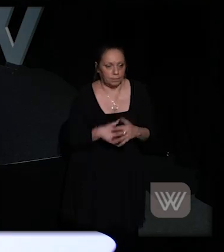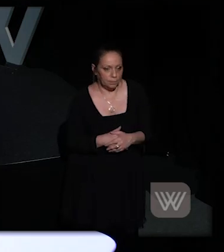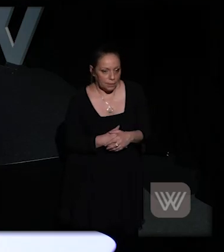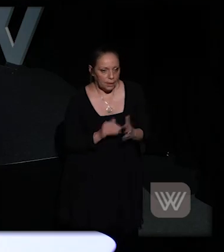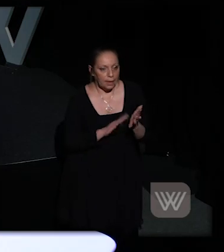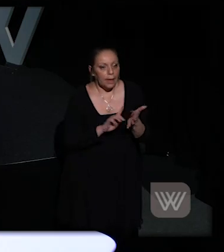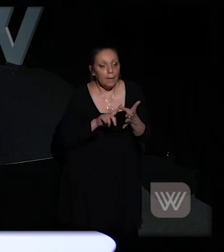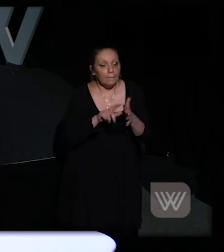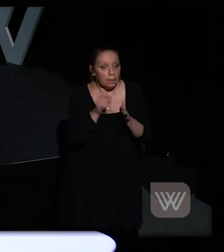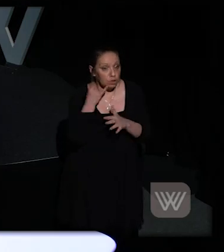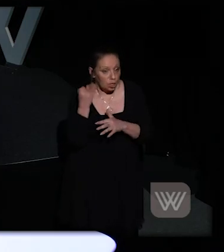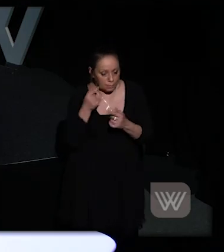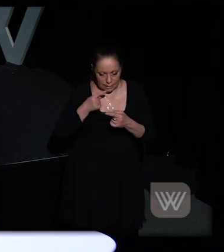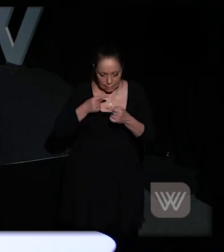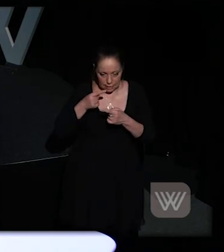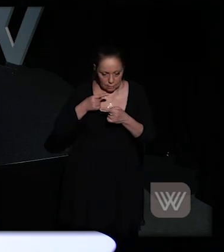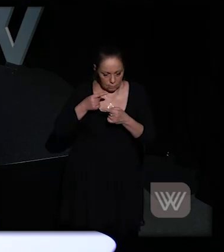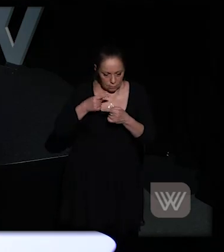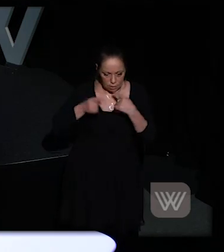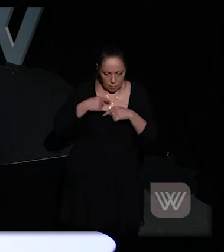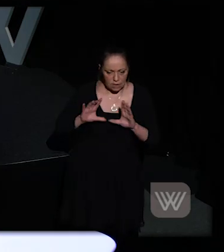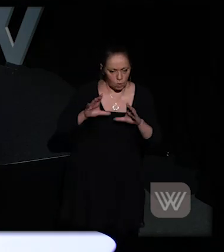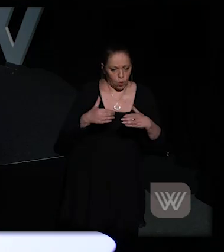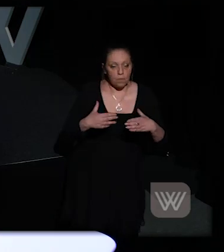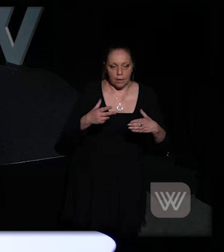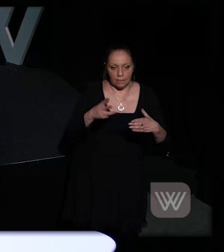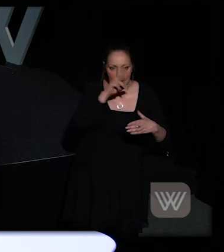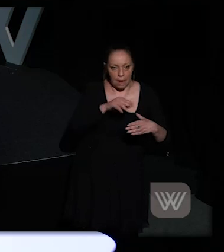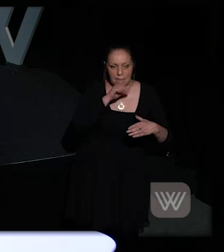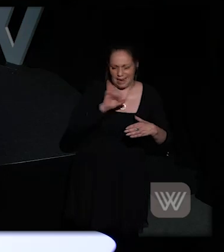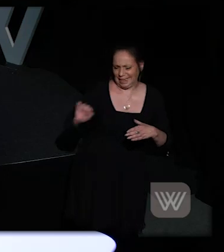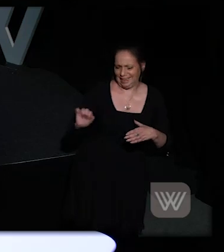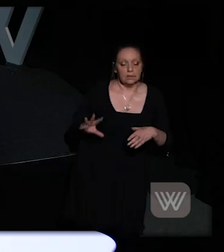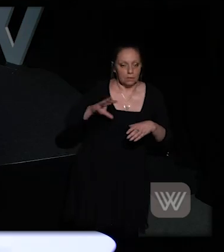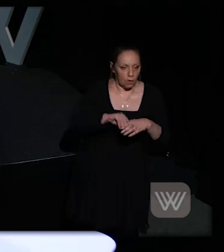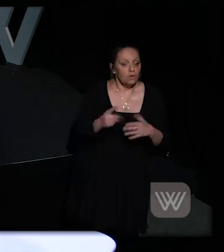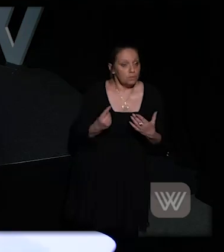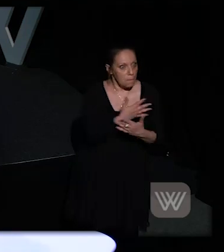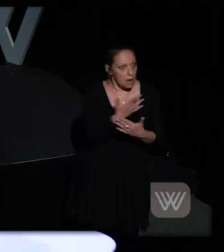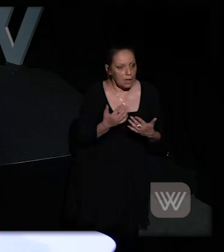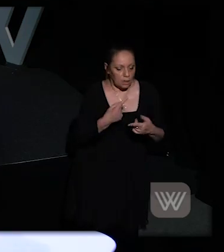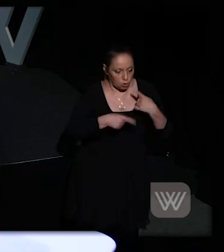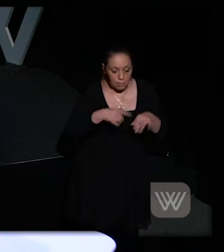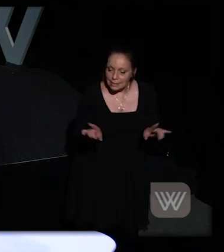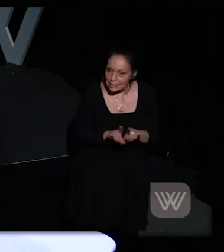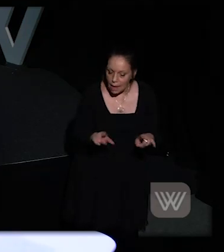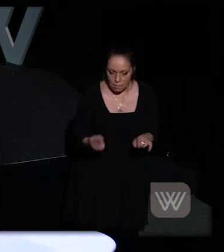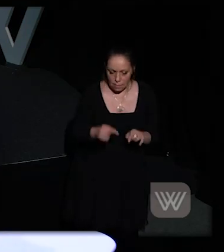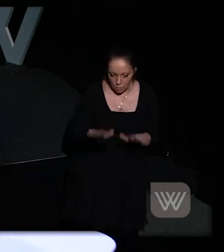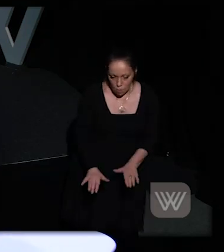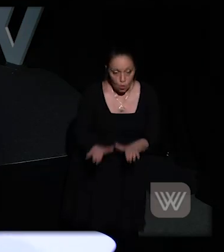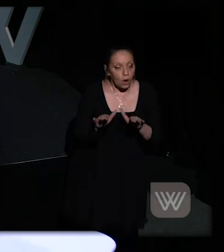Sheep described to me this cohort of young men, which he's one, but a lot of them told me similar stories, where they had been brought